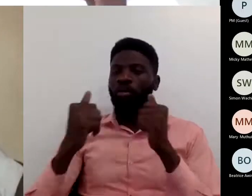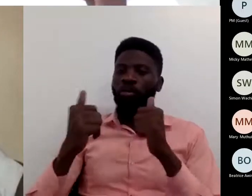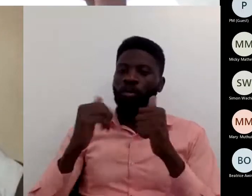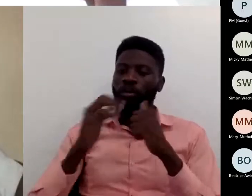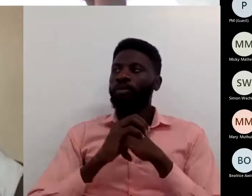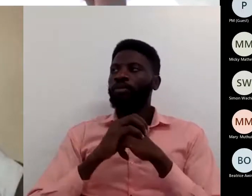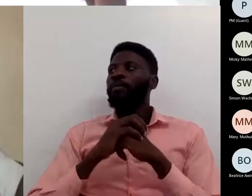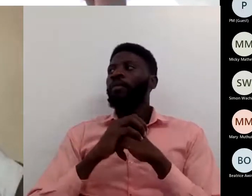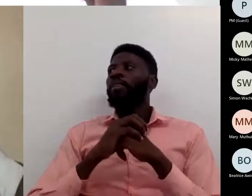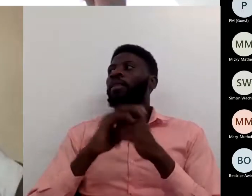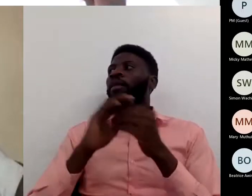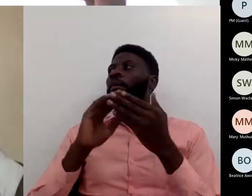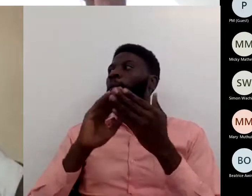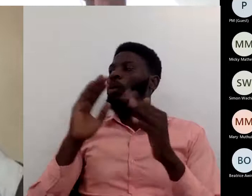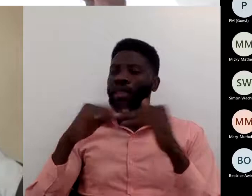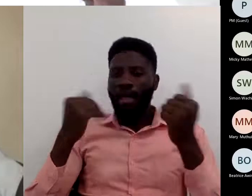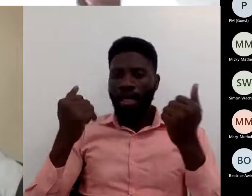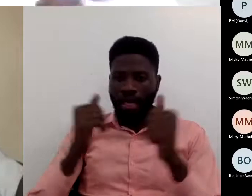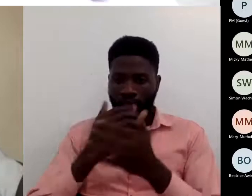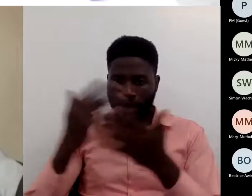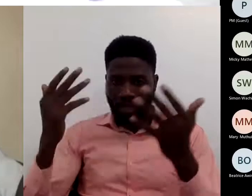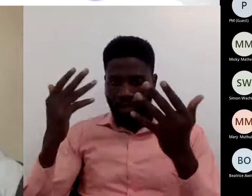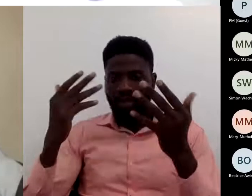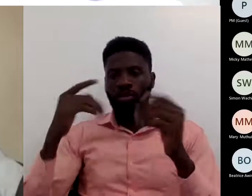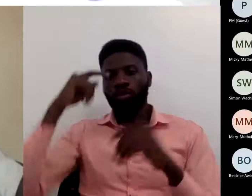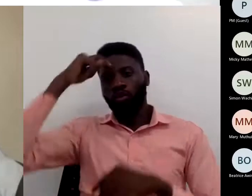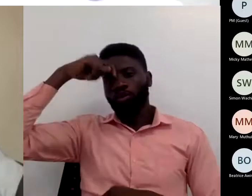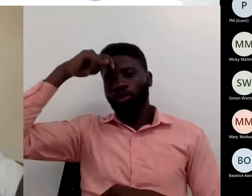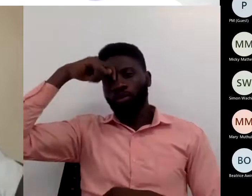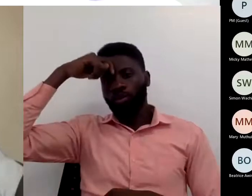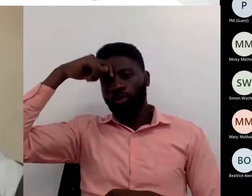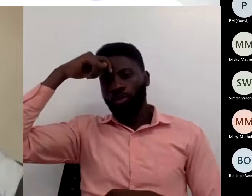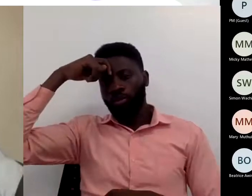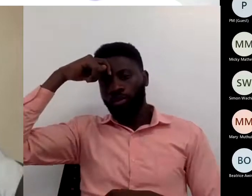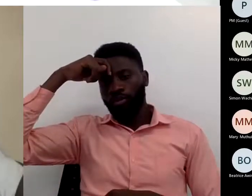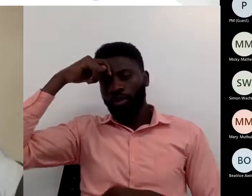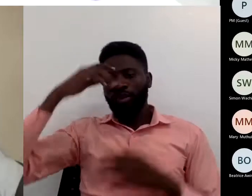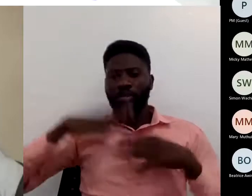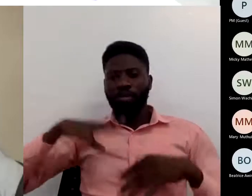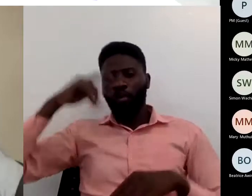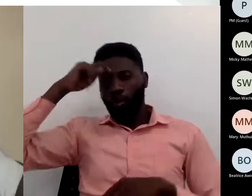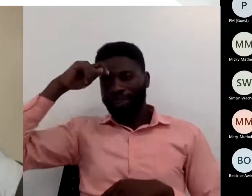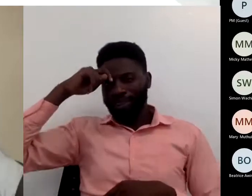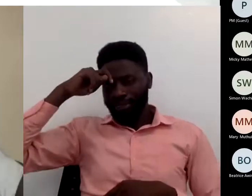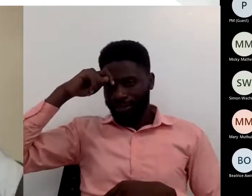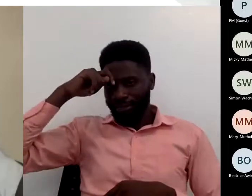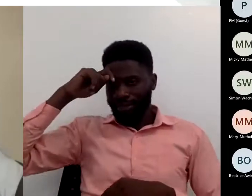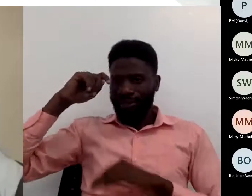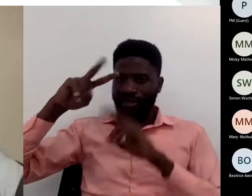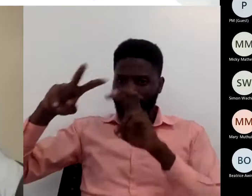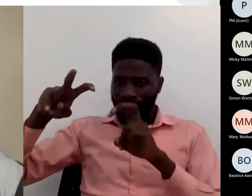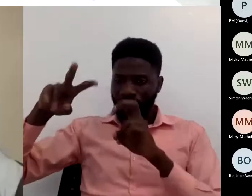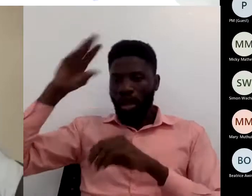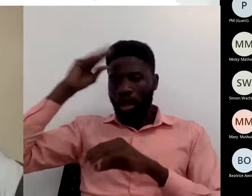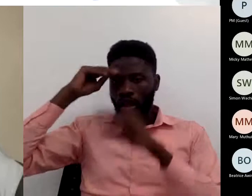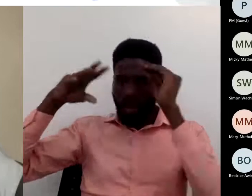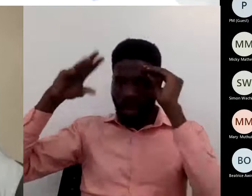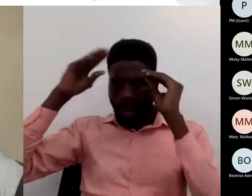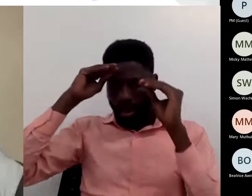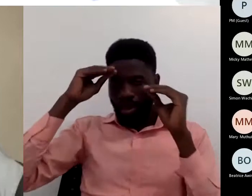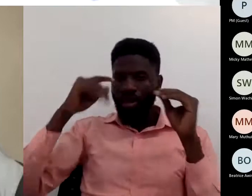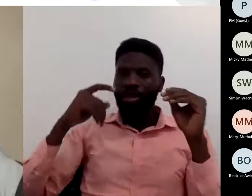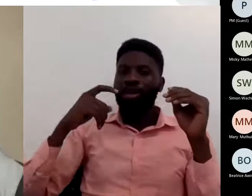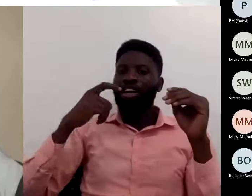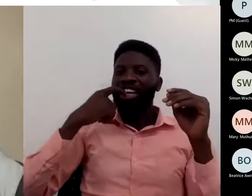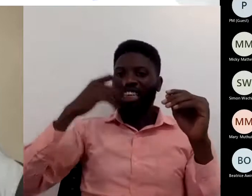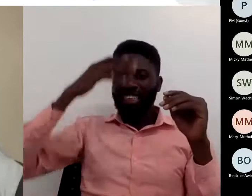more than anything, look for wisdom, look for wise people and learn from them. There's a reason they have gray hair. There's a reason